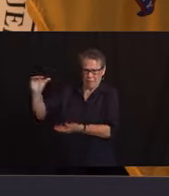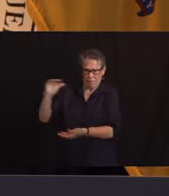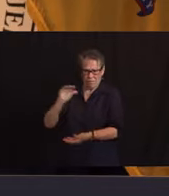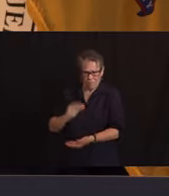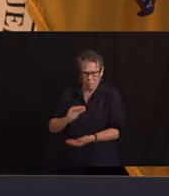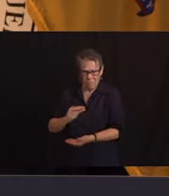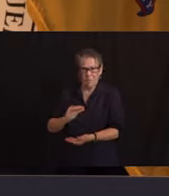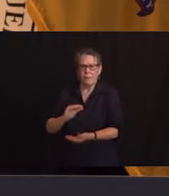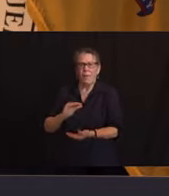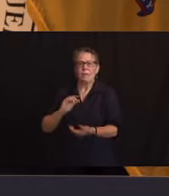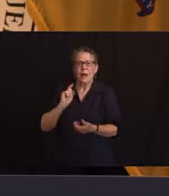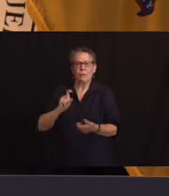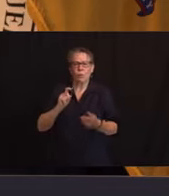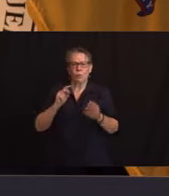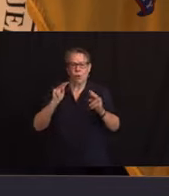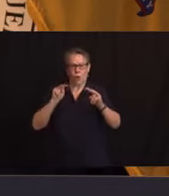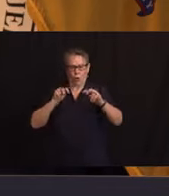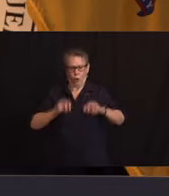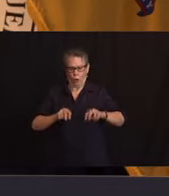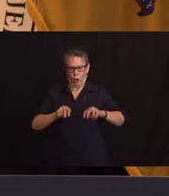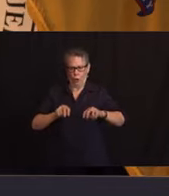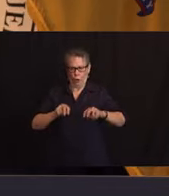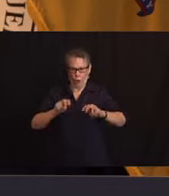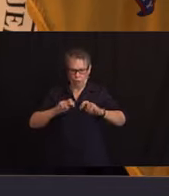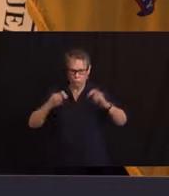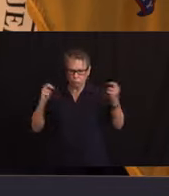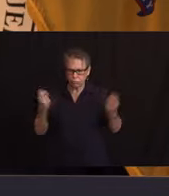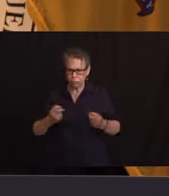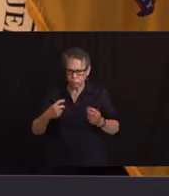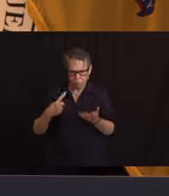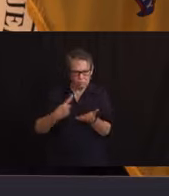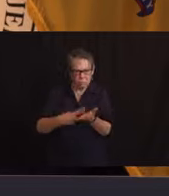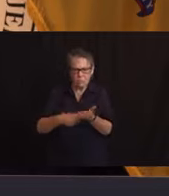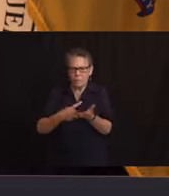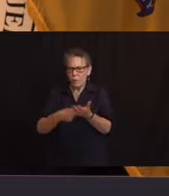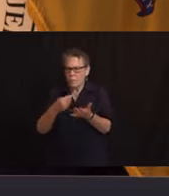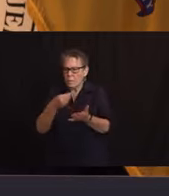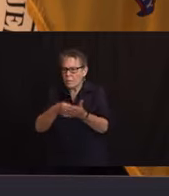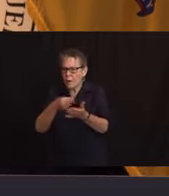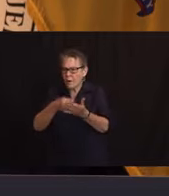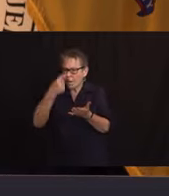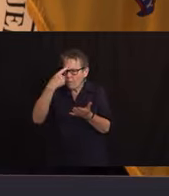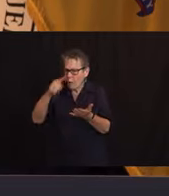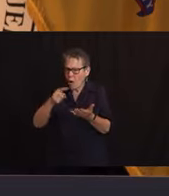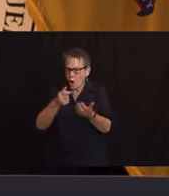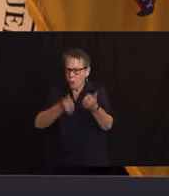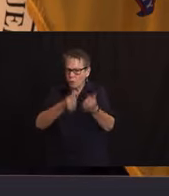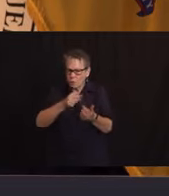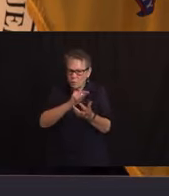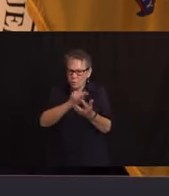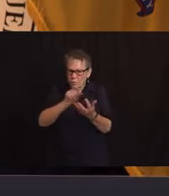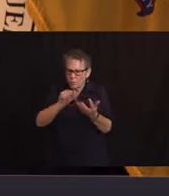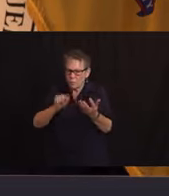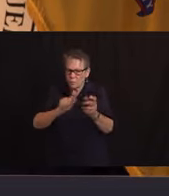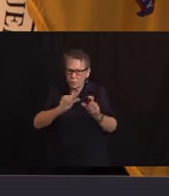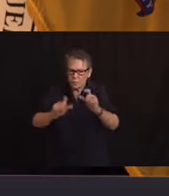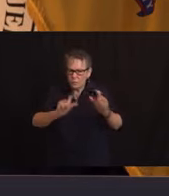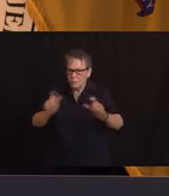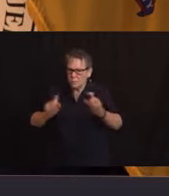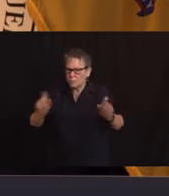We now need to get a very specific sense of the parameters. I think pretty